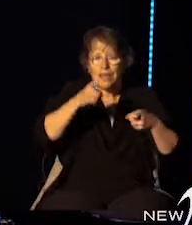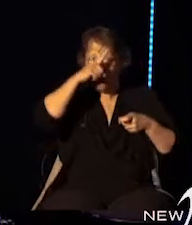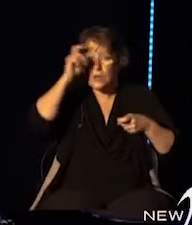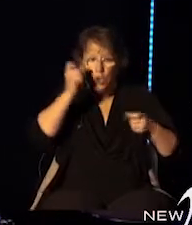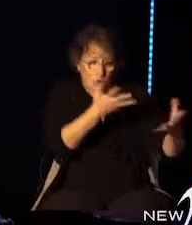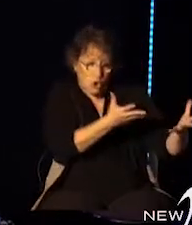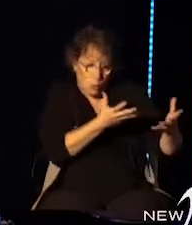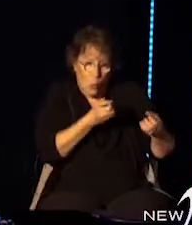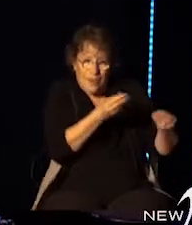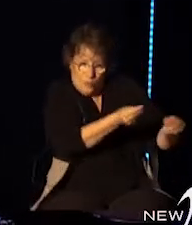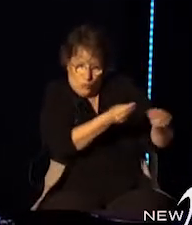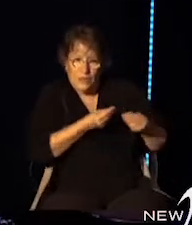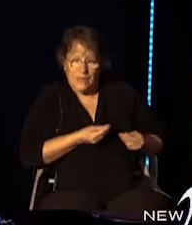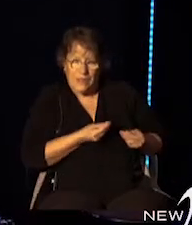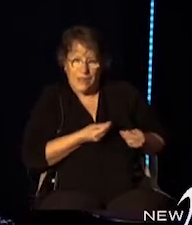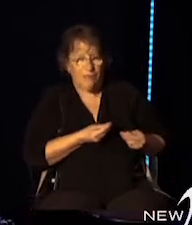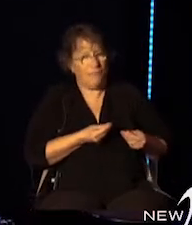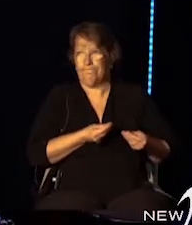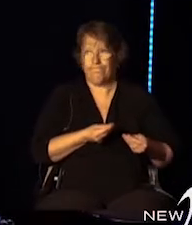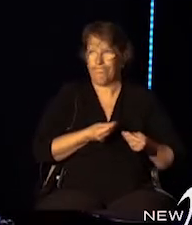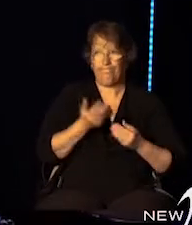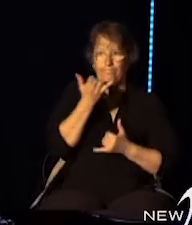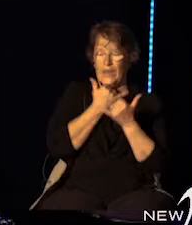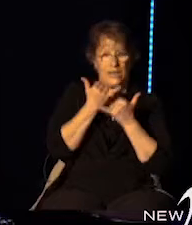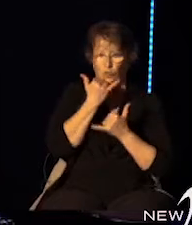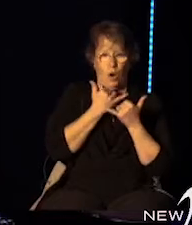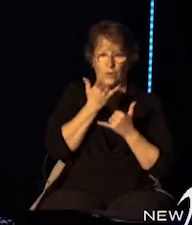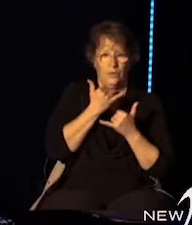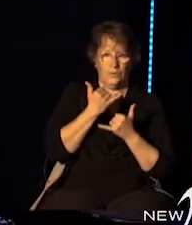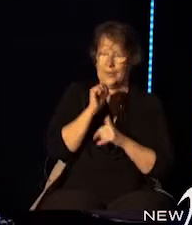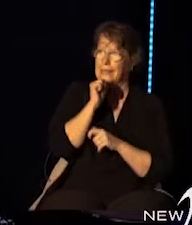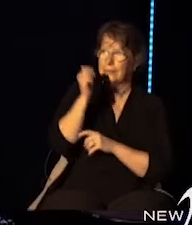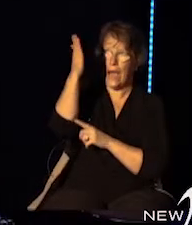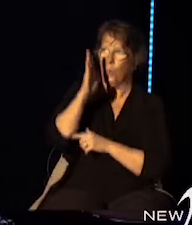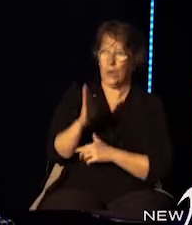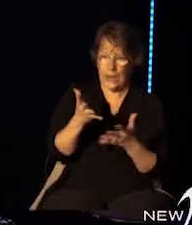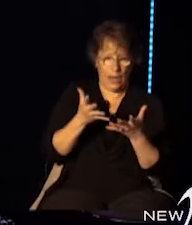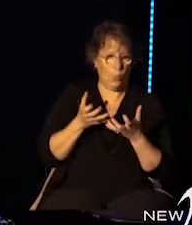have mistaken what the Lord our God is calling us to.